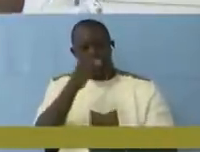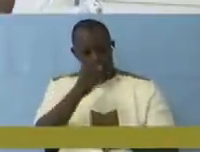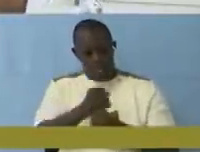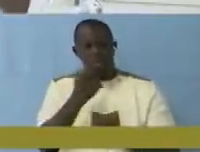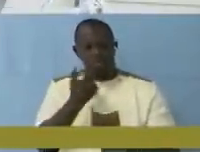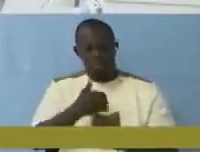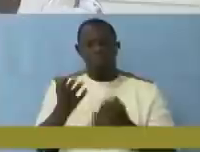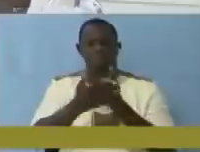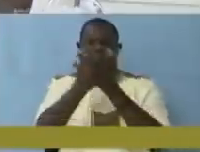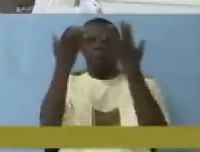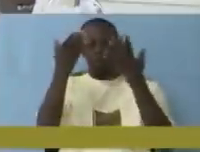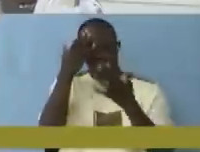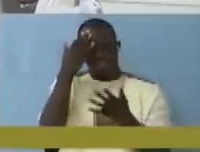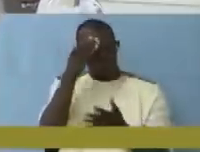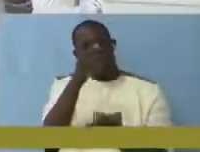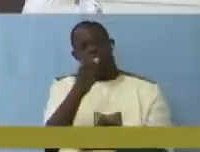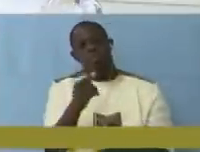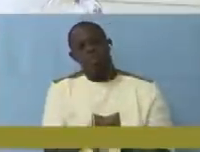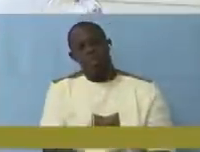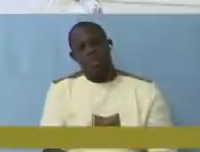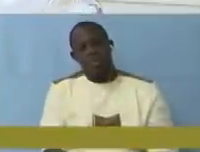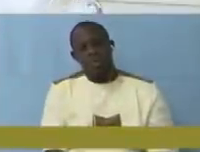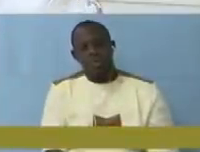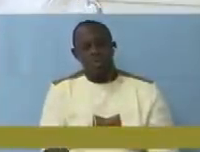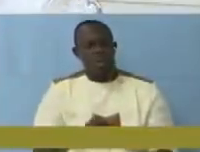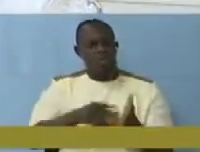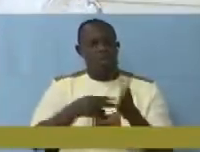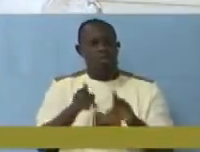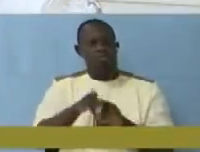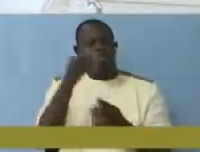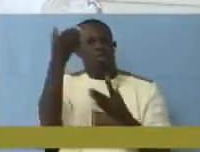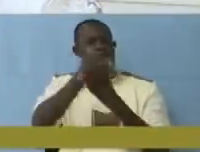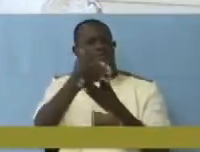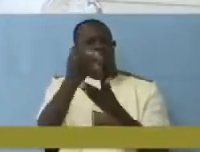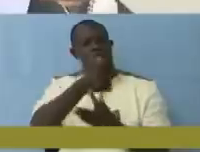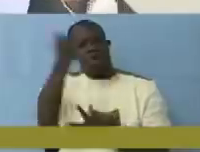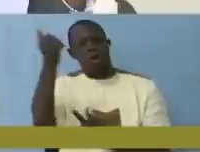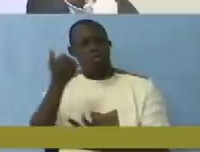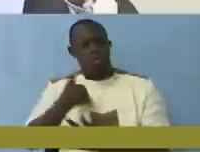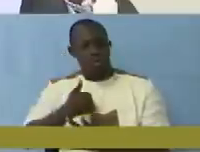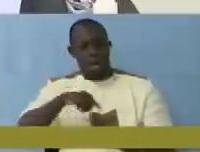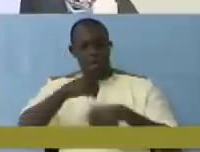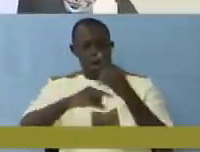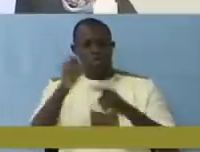In what they told you than what I am telling you. Well, Mr.